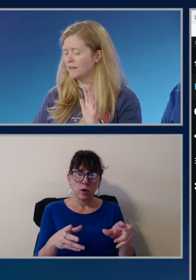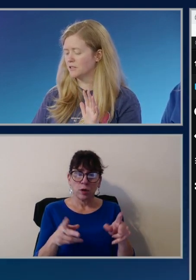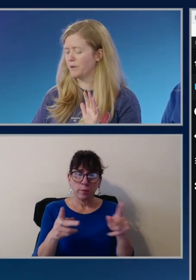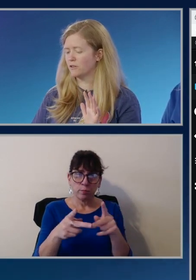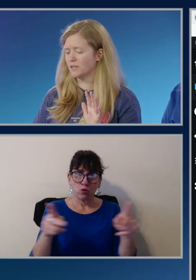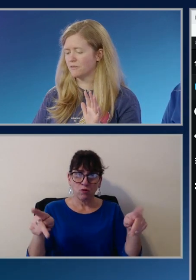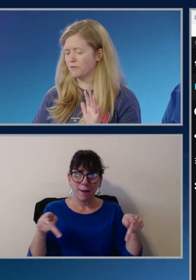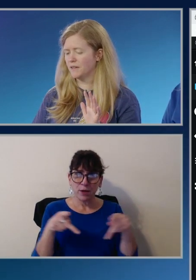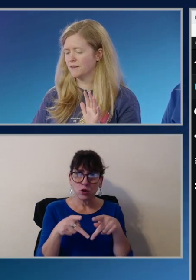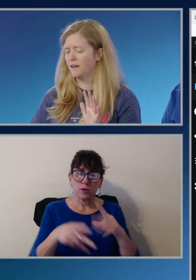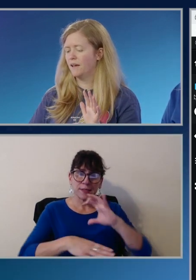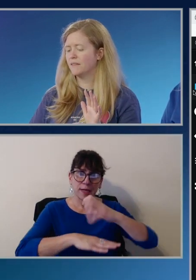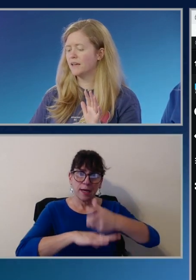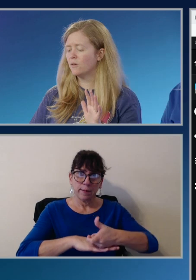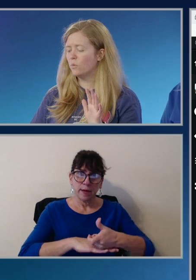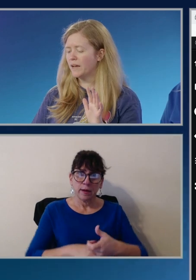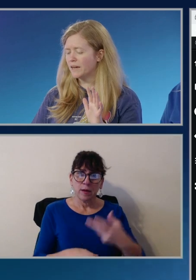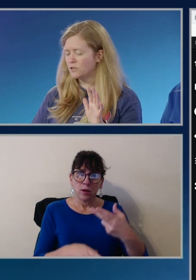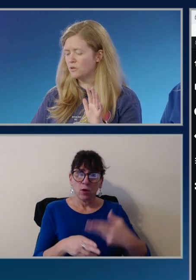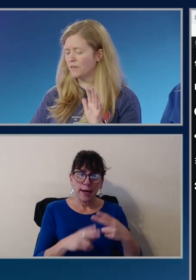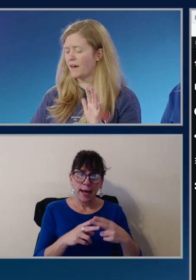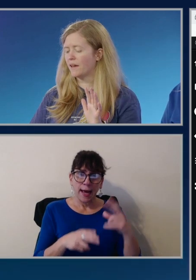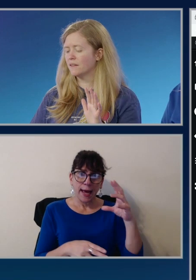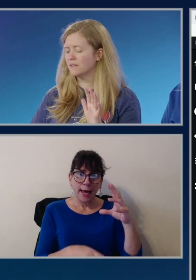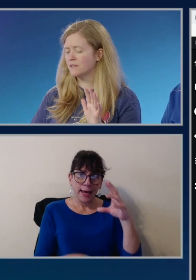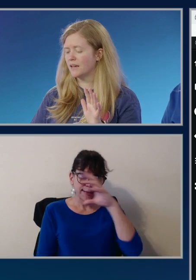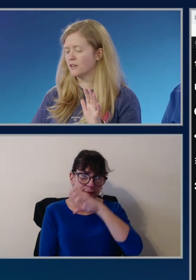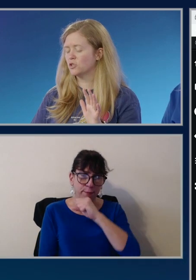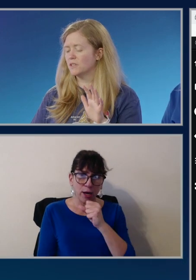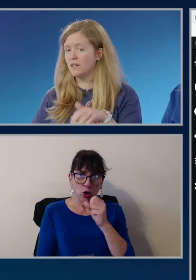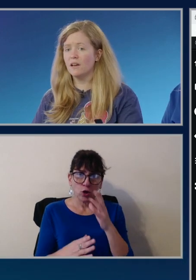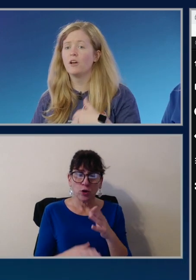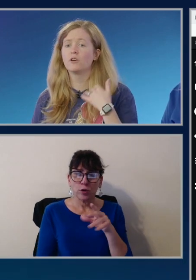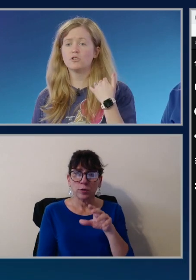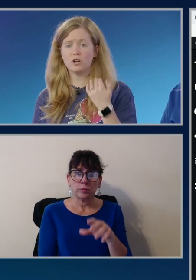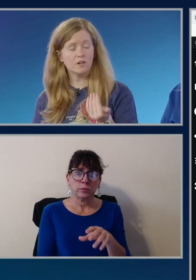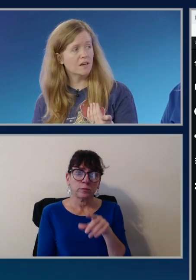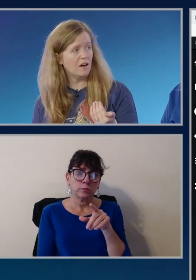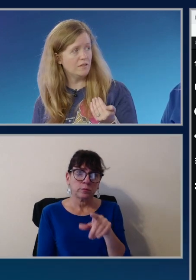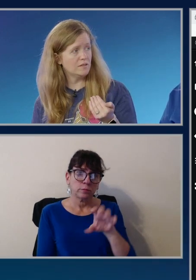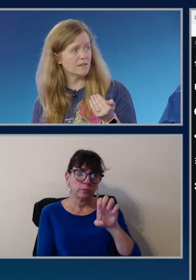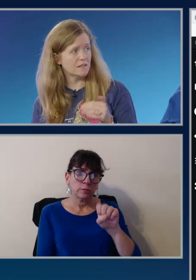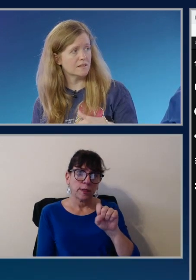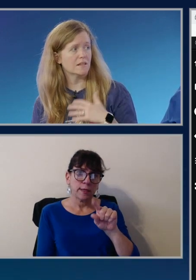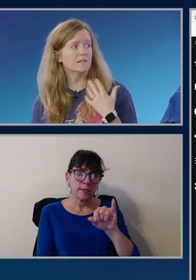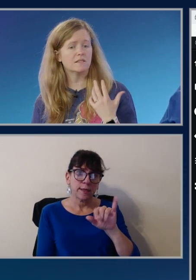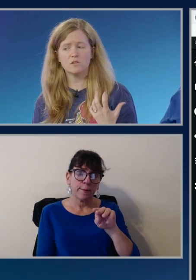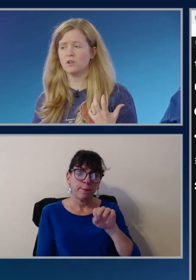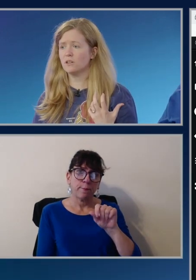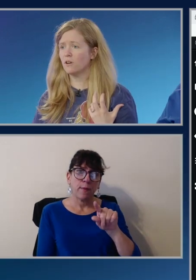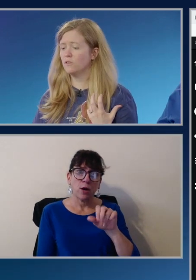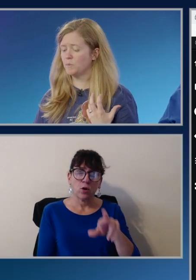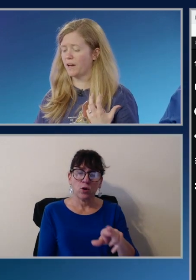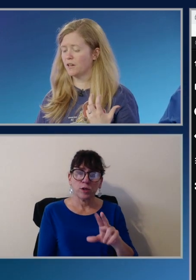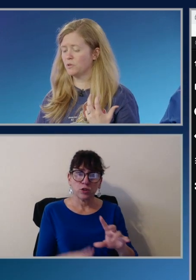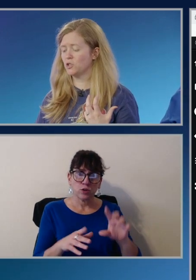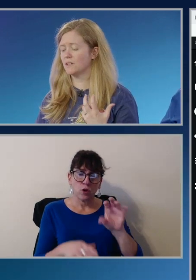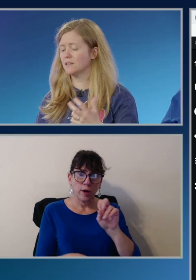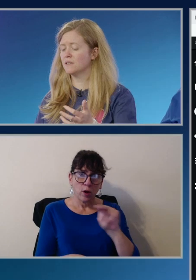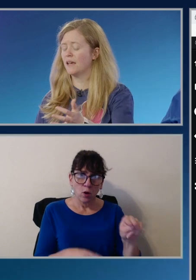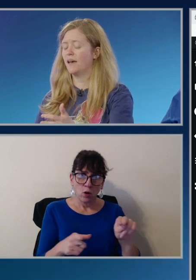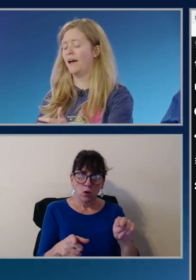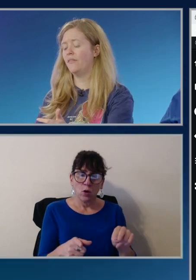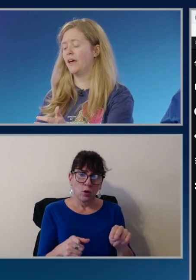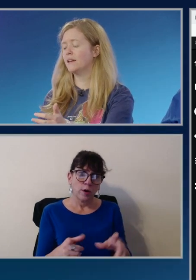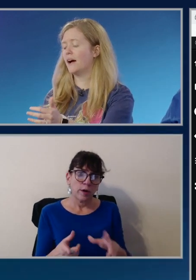call estimator.fit. Then again, when I do that, this is actually turning on those instances. It's turning on those backend